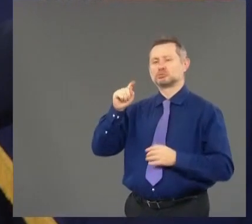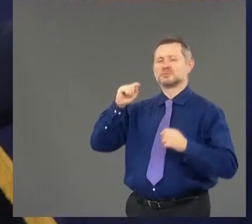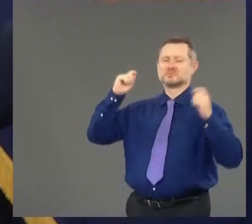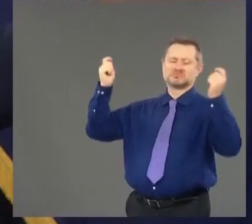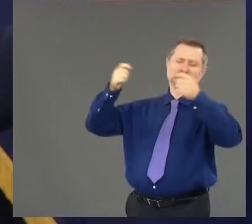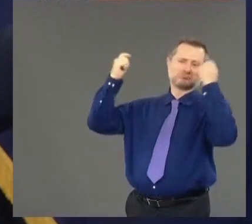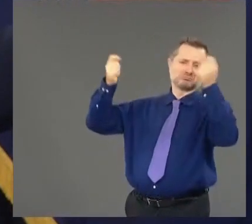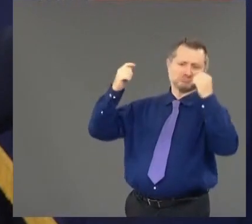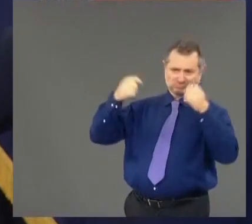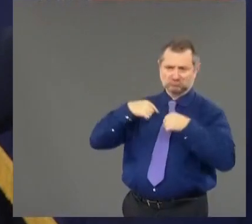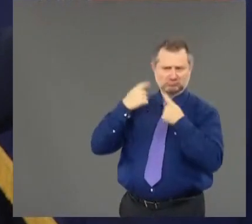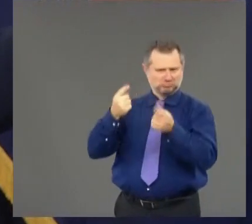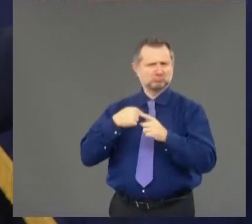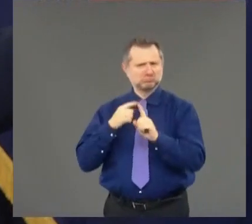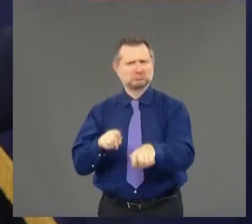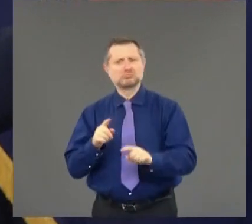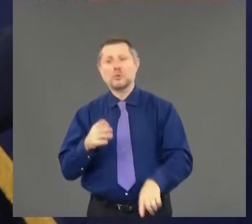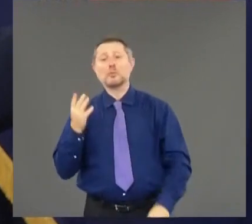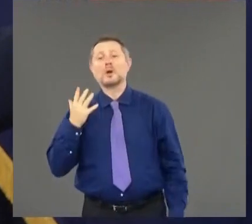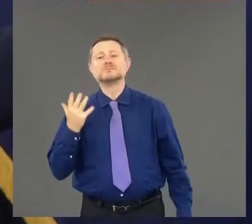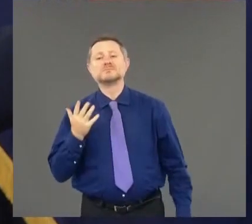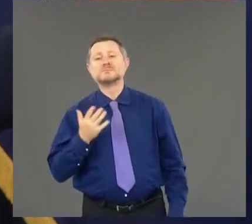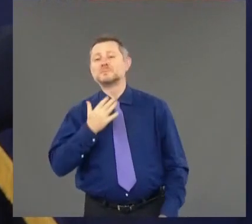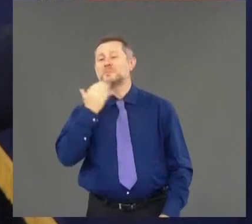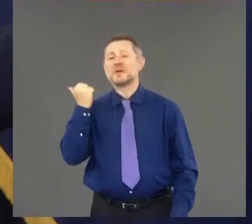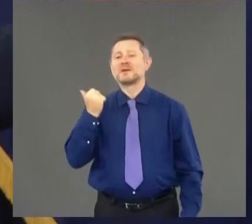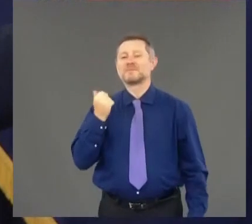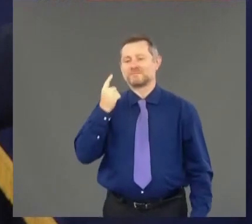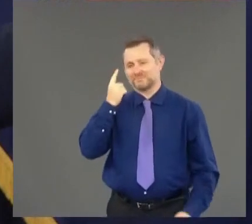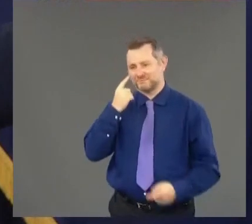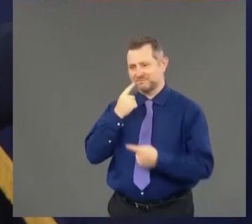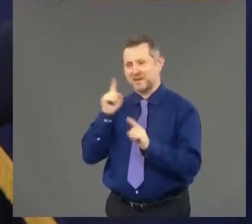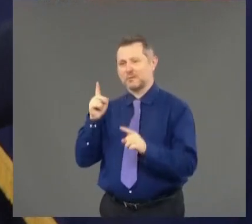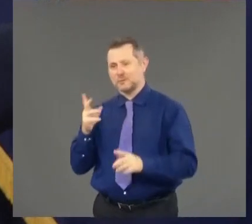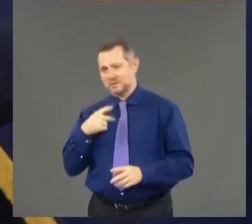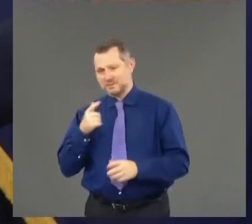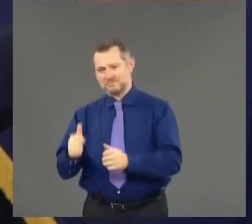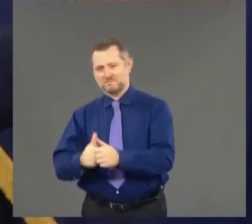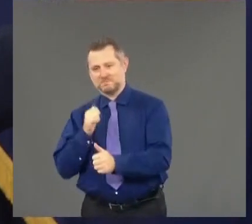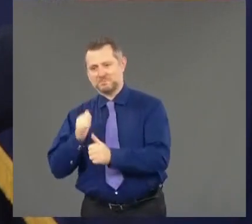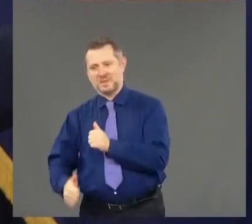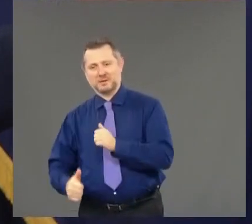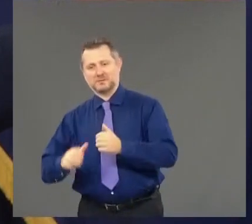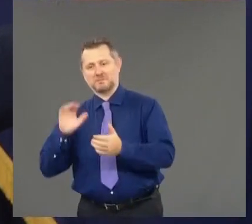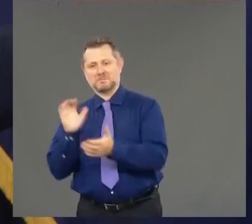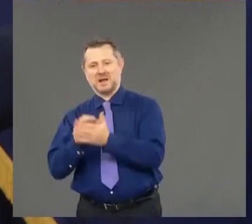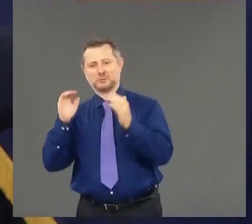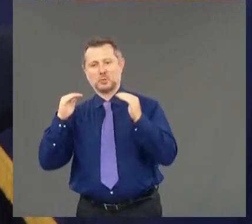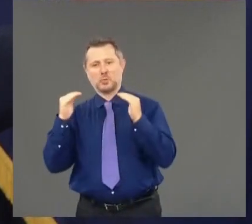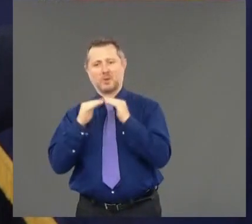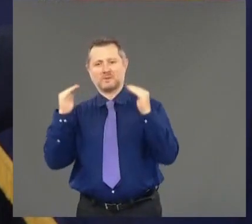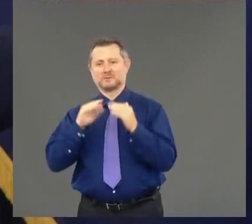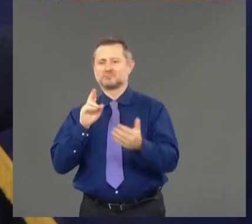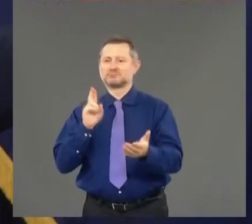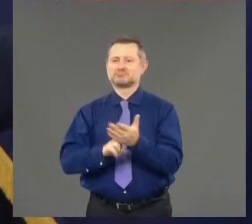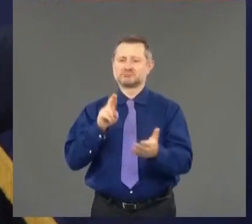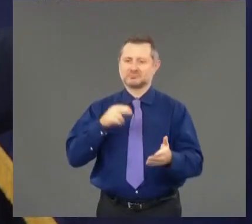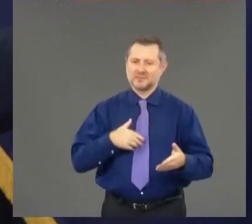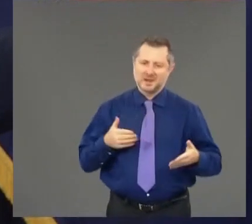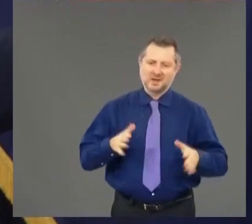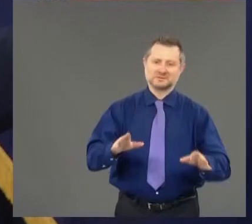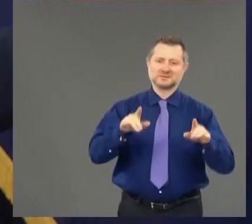better? When I passed marriage equality. And I allowed same-sex couples to